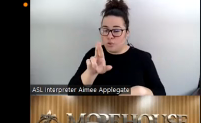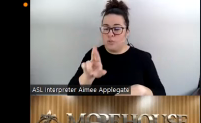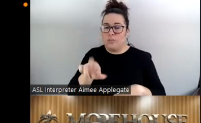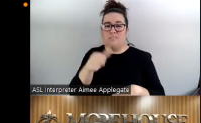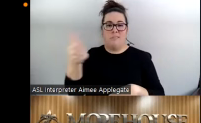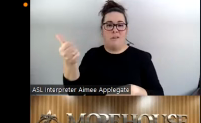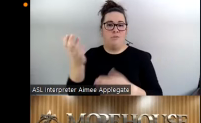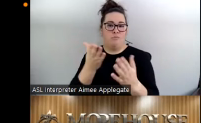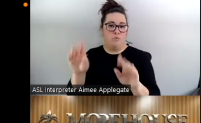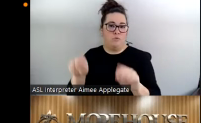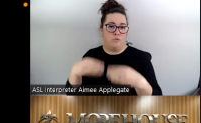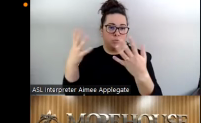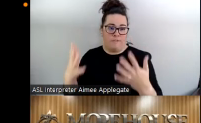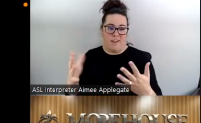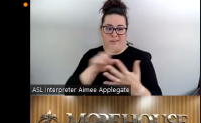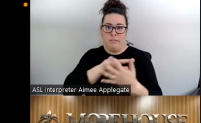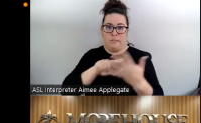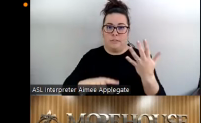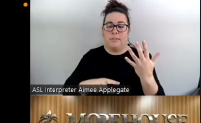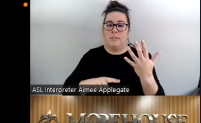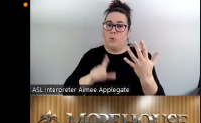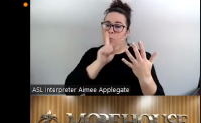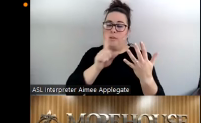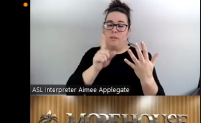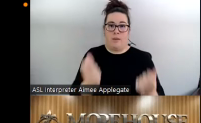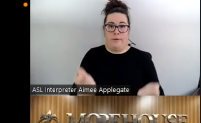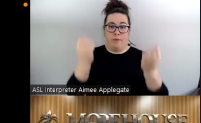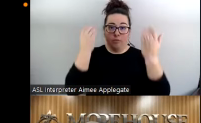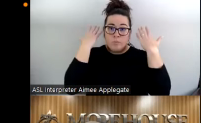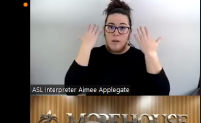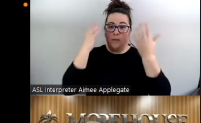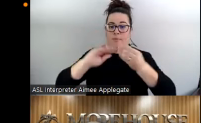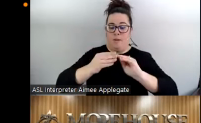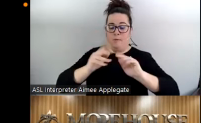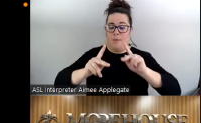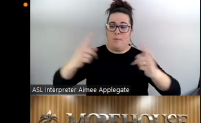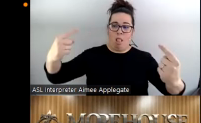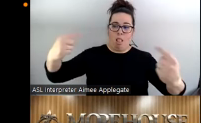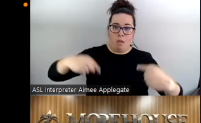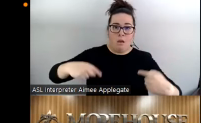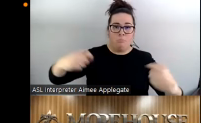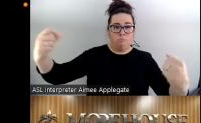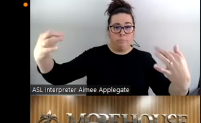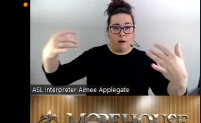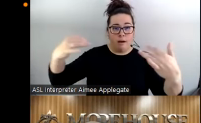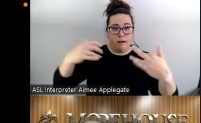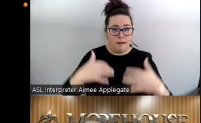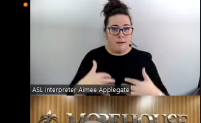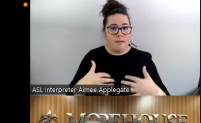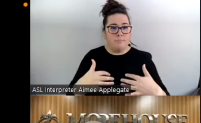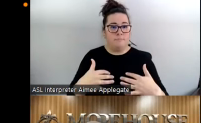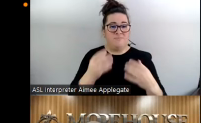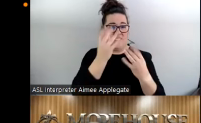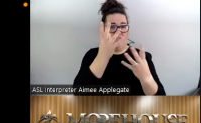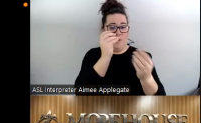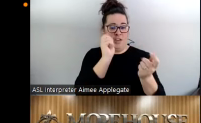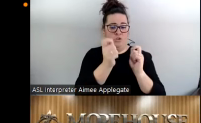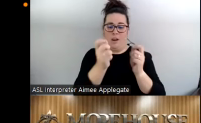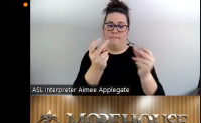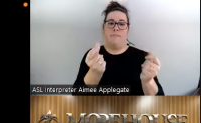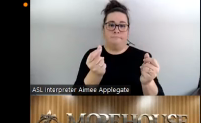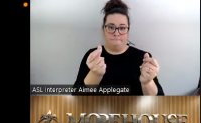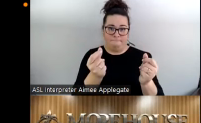providers, really overwhelmed by the amount of people who were coming, and information was also changing very quickly. And so what we